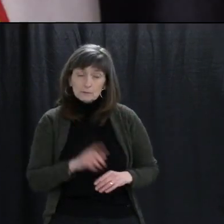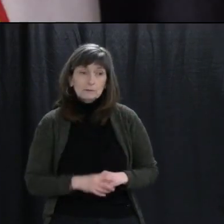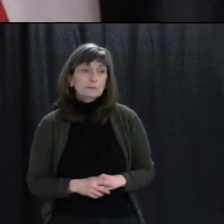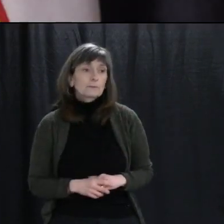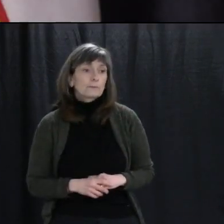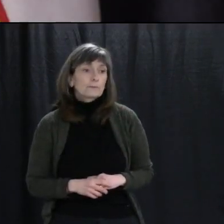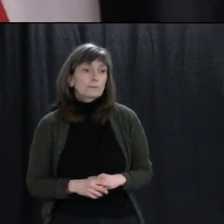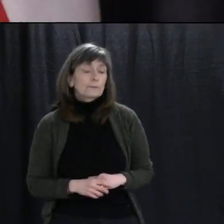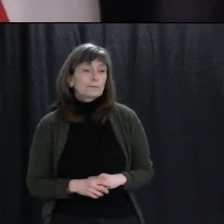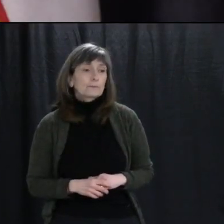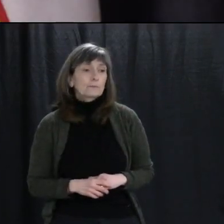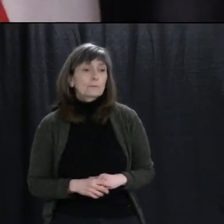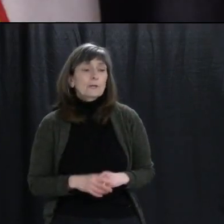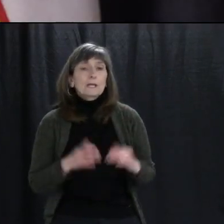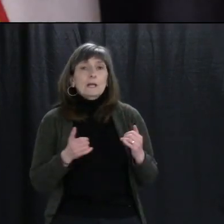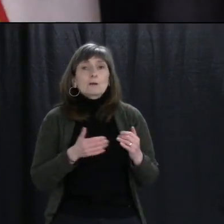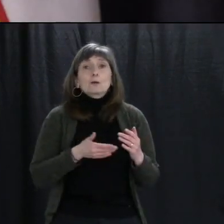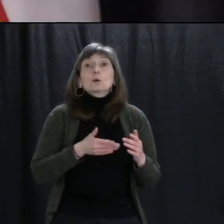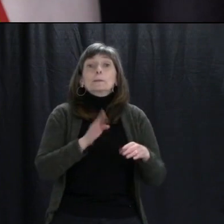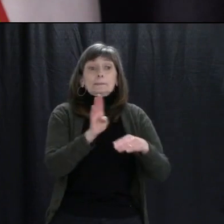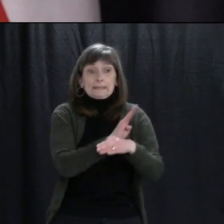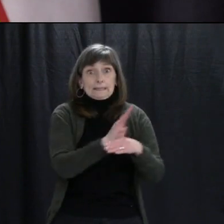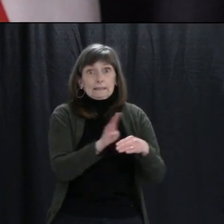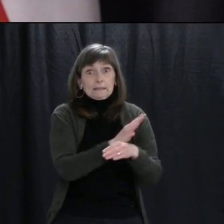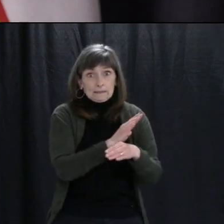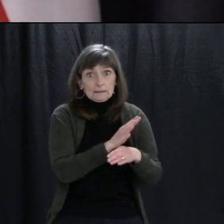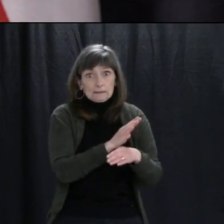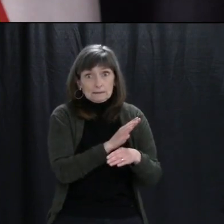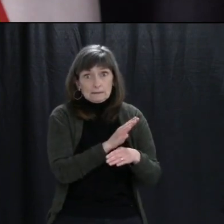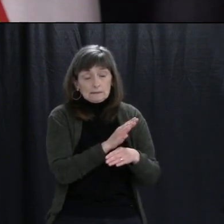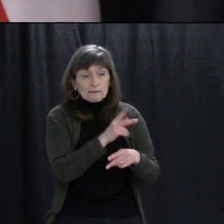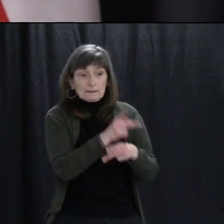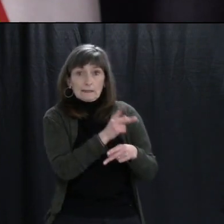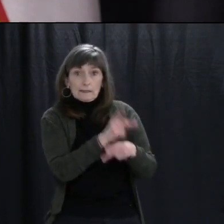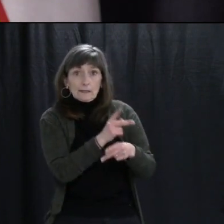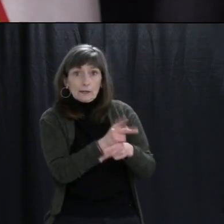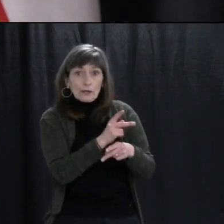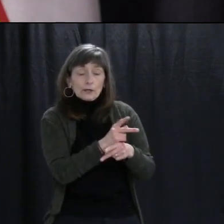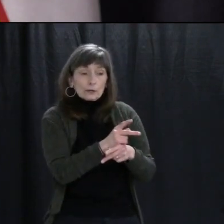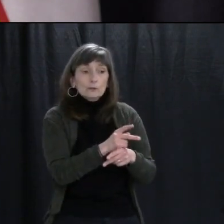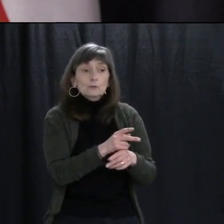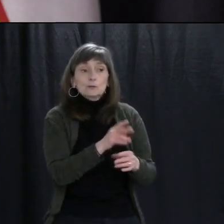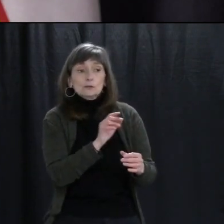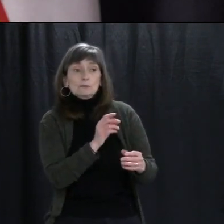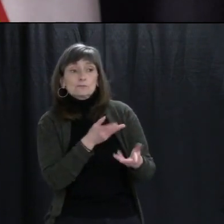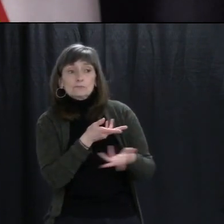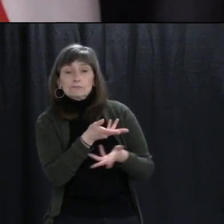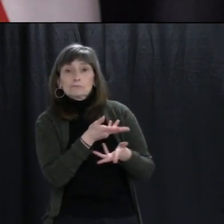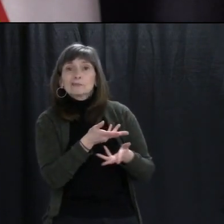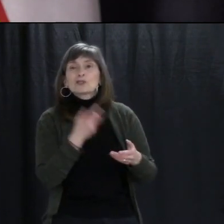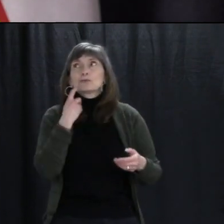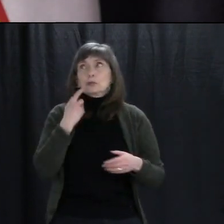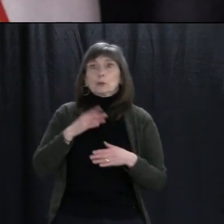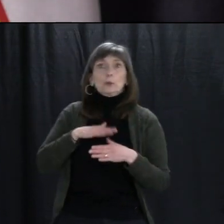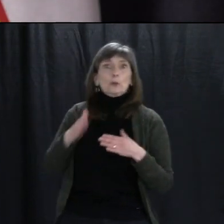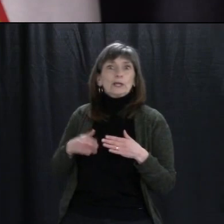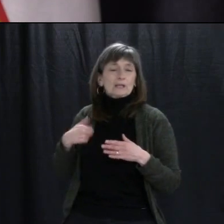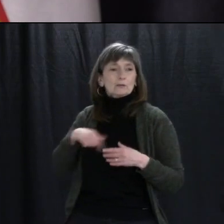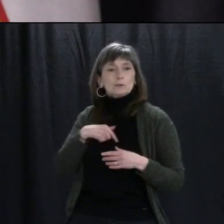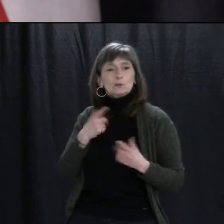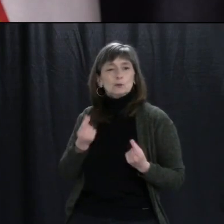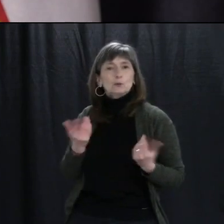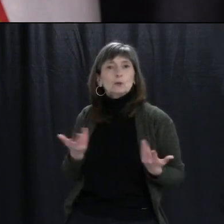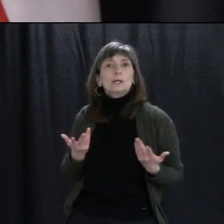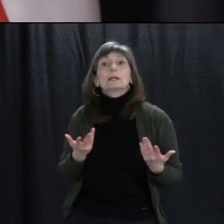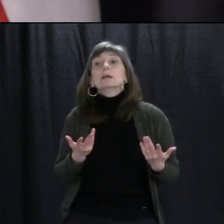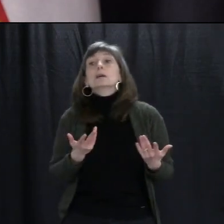working through with our daycare operators, with our childcare operators, and so first of all was to identify the work that we did over the weekend was to identify